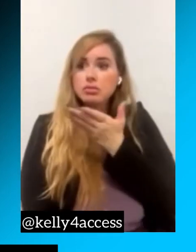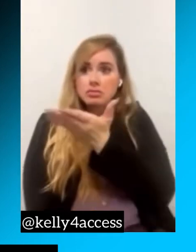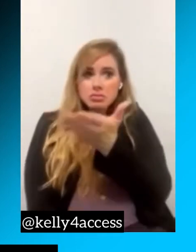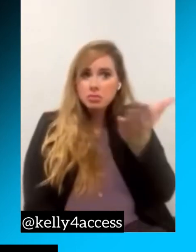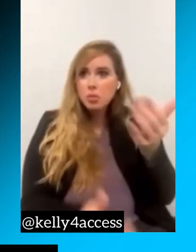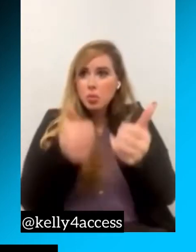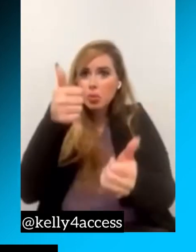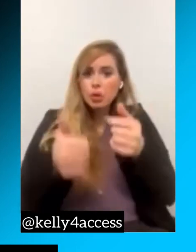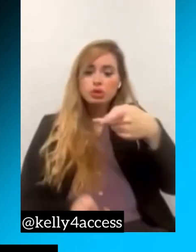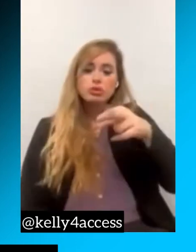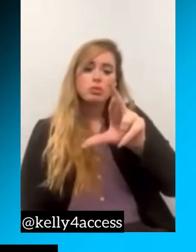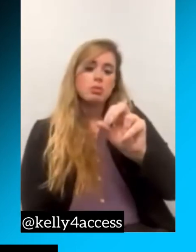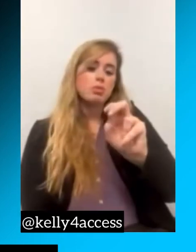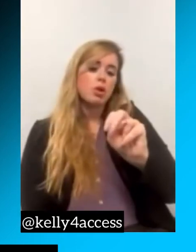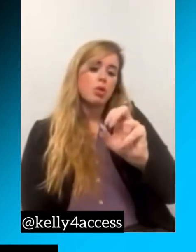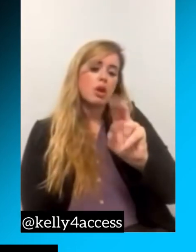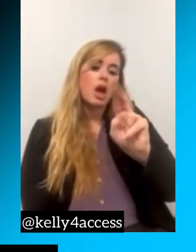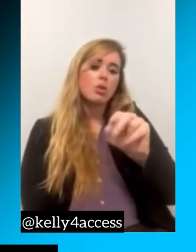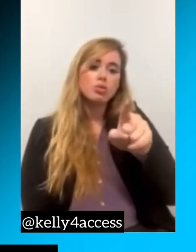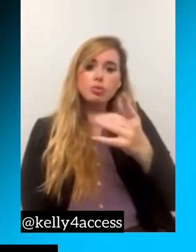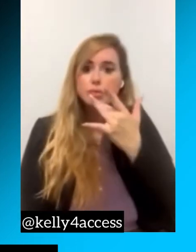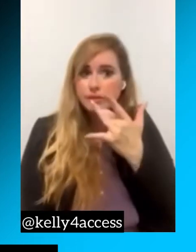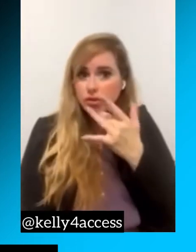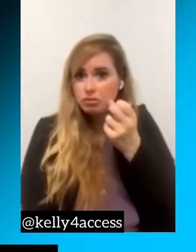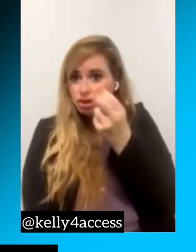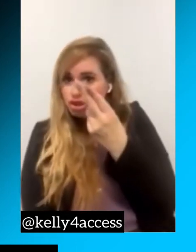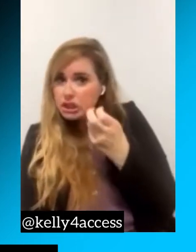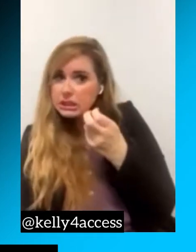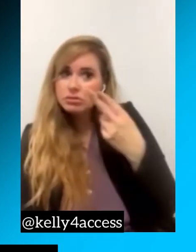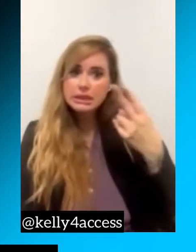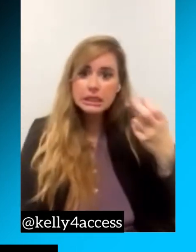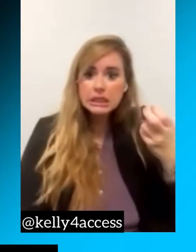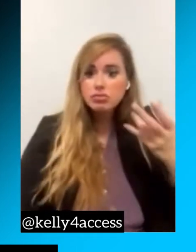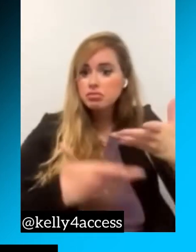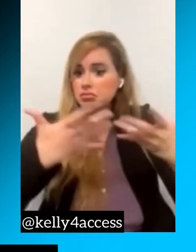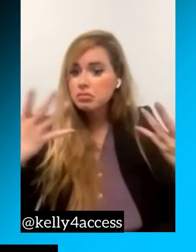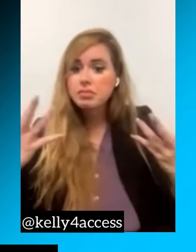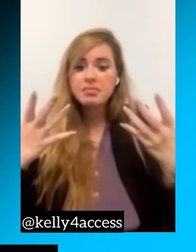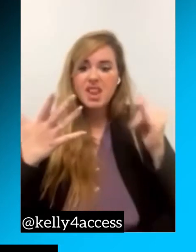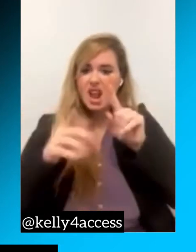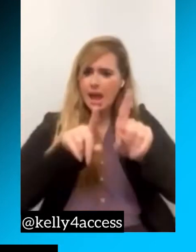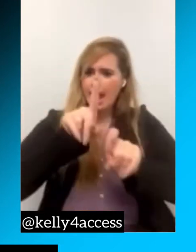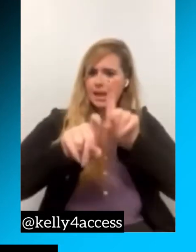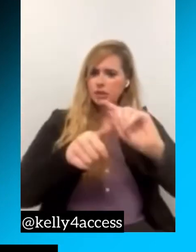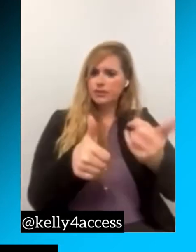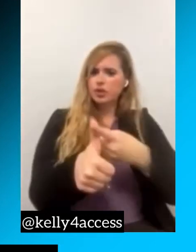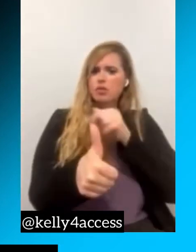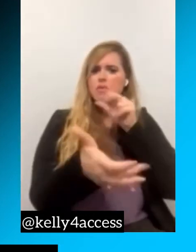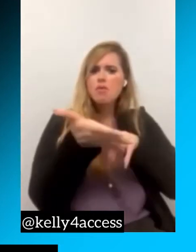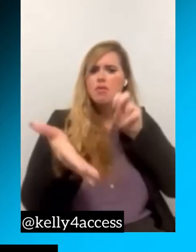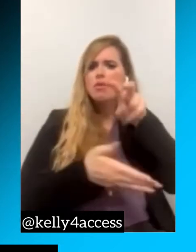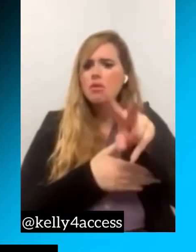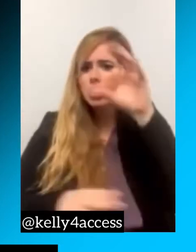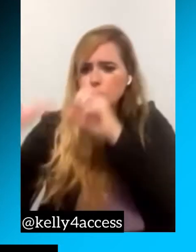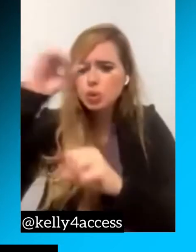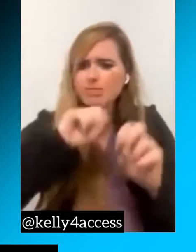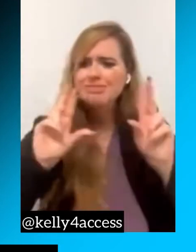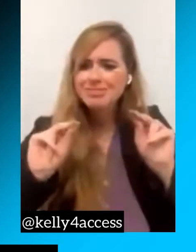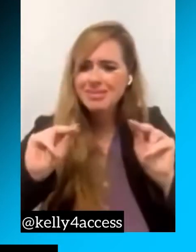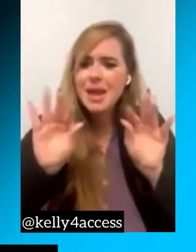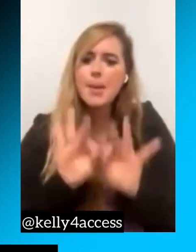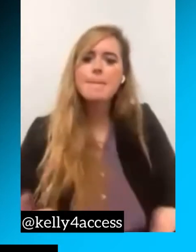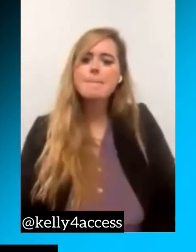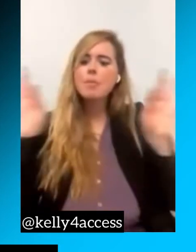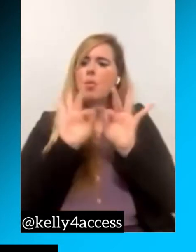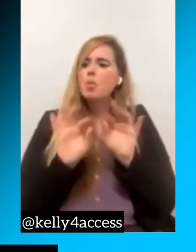use, or what do they, what do they go by? Because I think that's also another important one. You